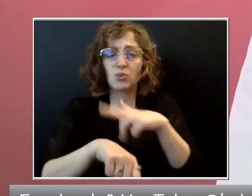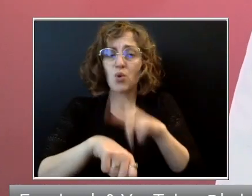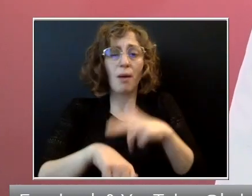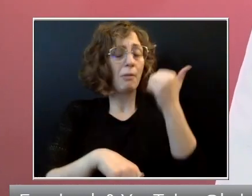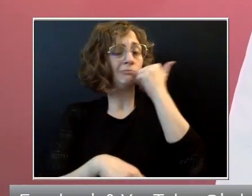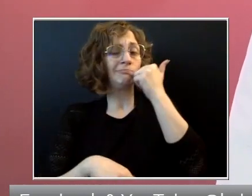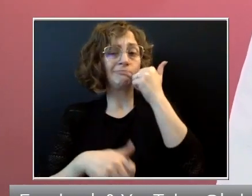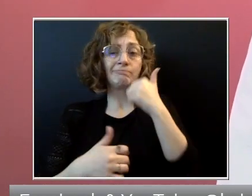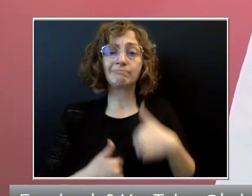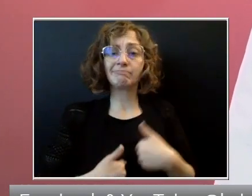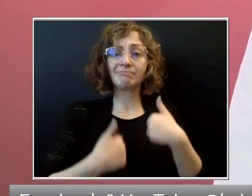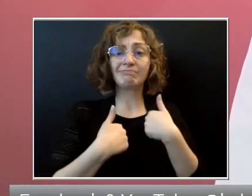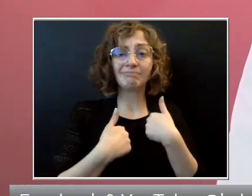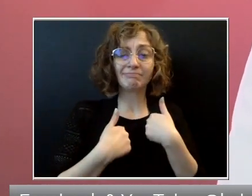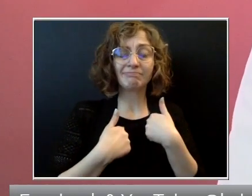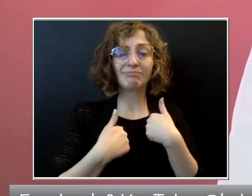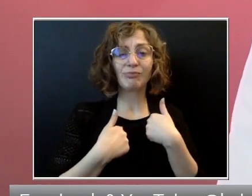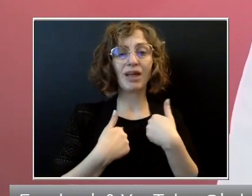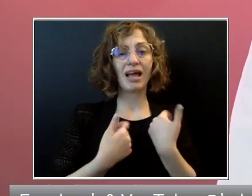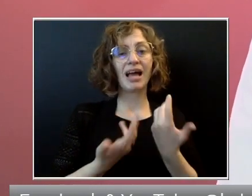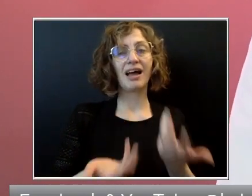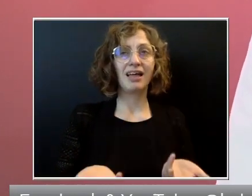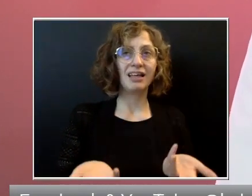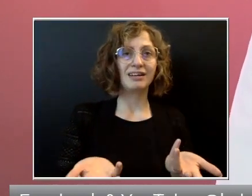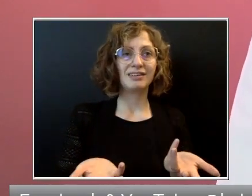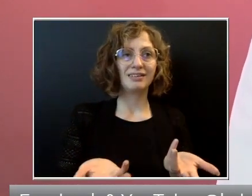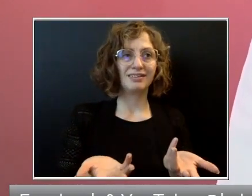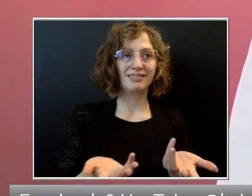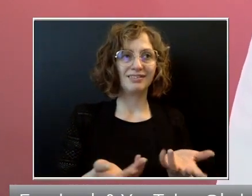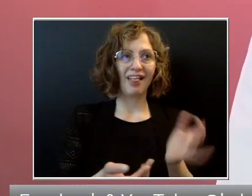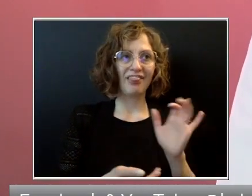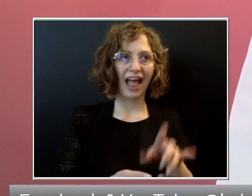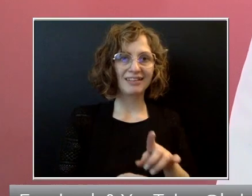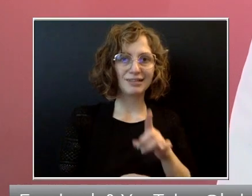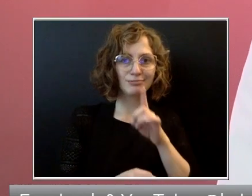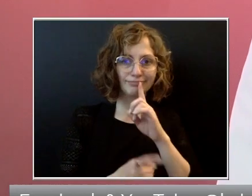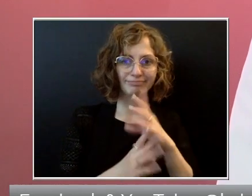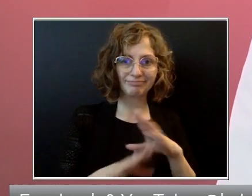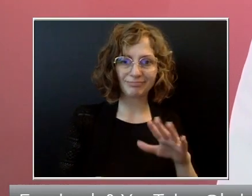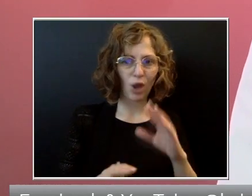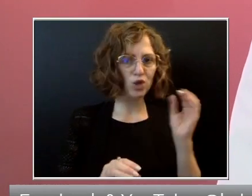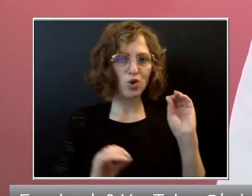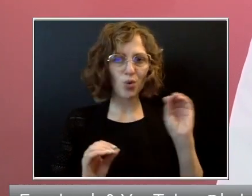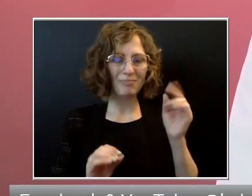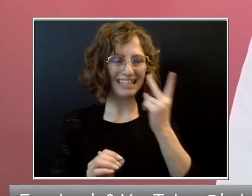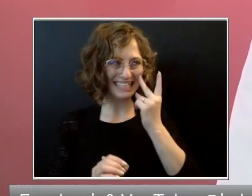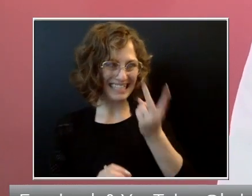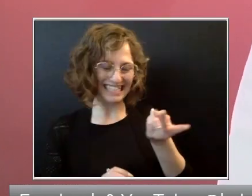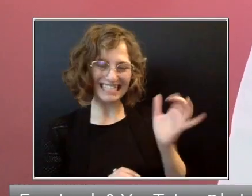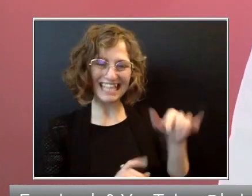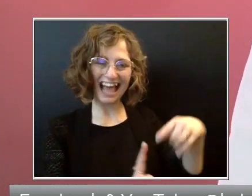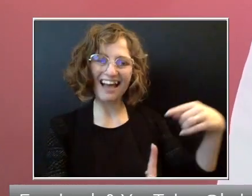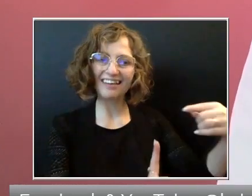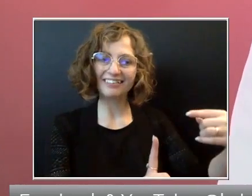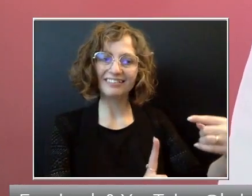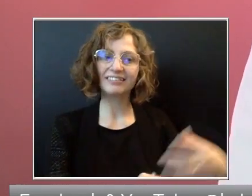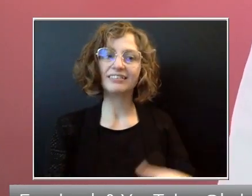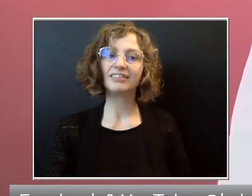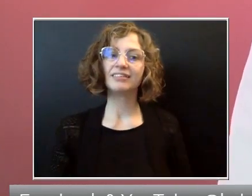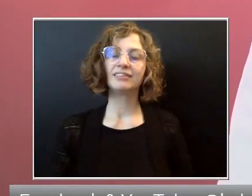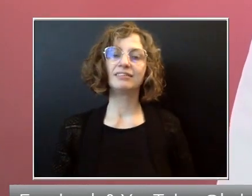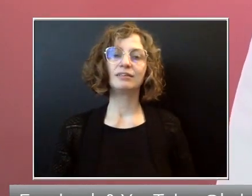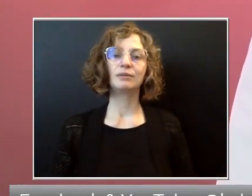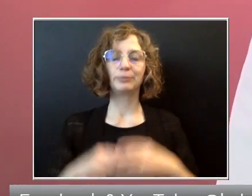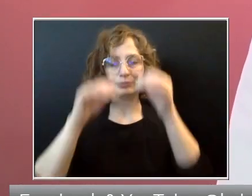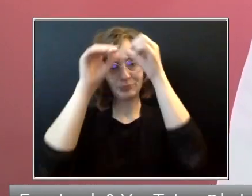that doesn't make headlines. And I would say at this point, the vast majority of people with